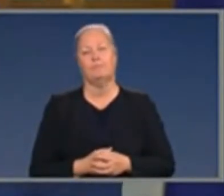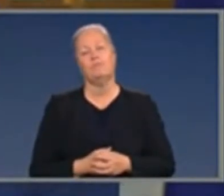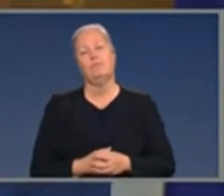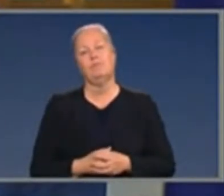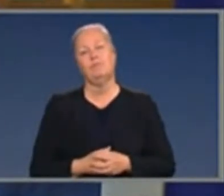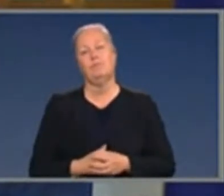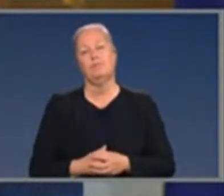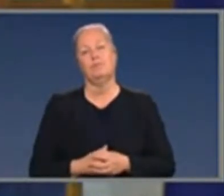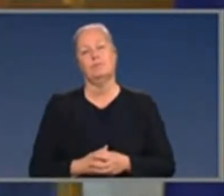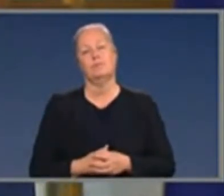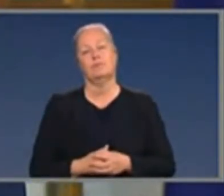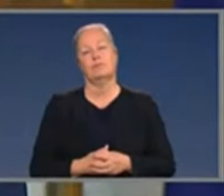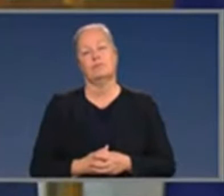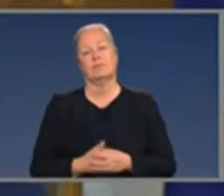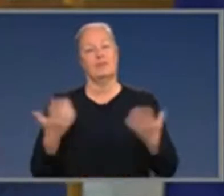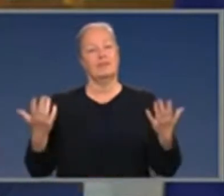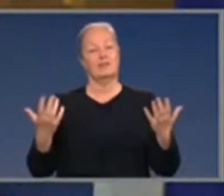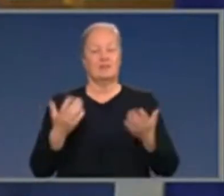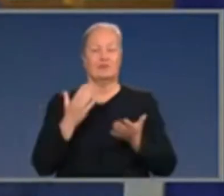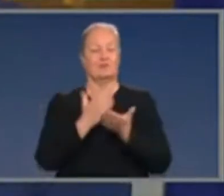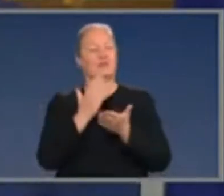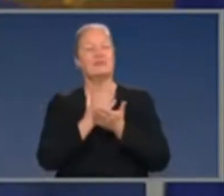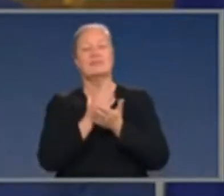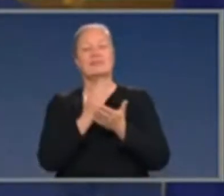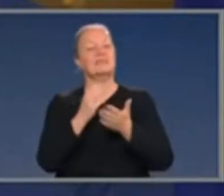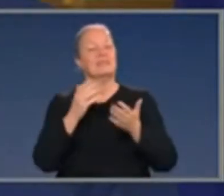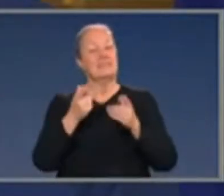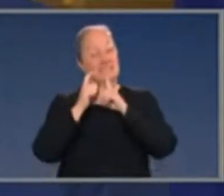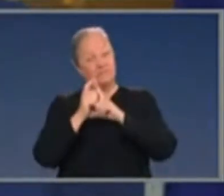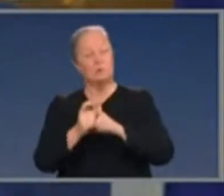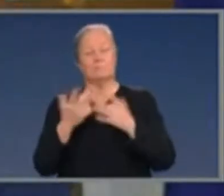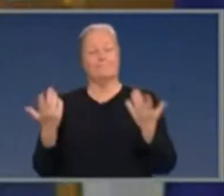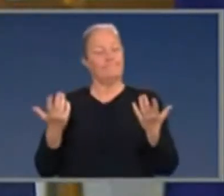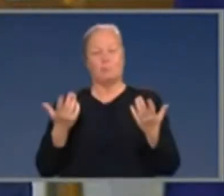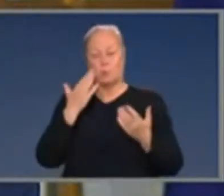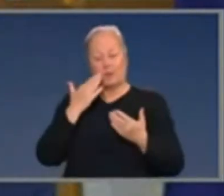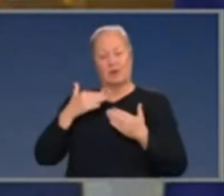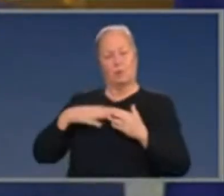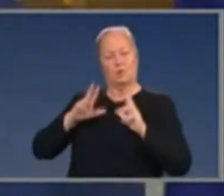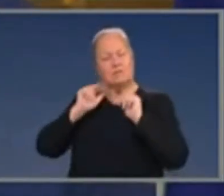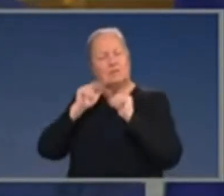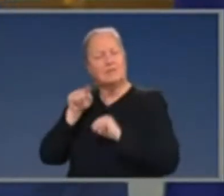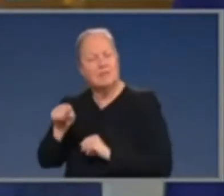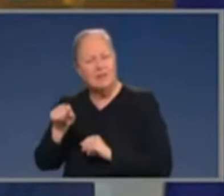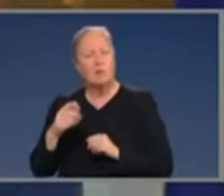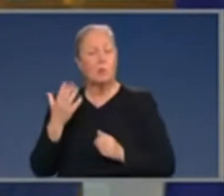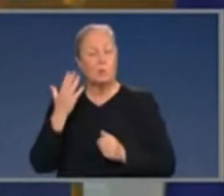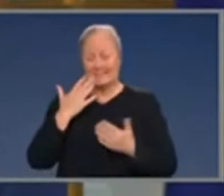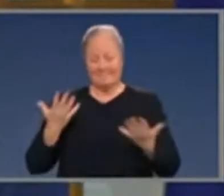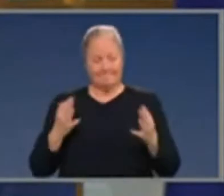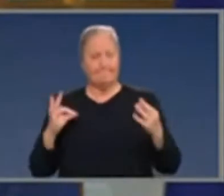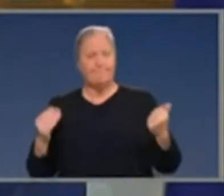that there were a very challenging situation and there were clearly deficiencies in care. Once those deficiencies in